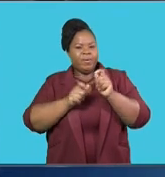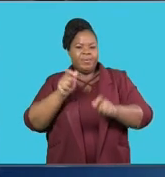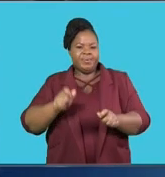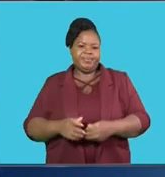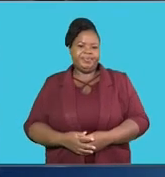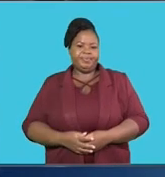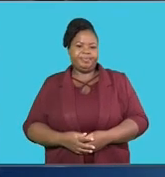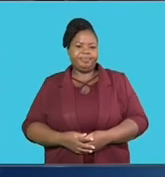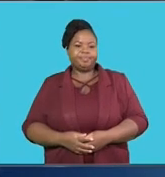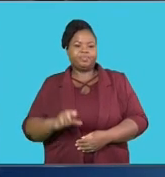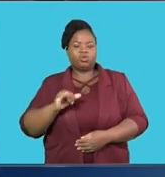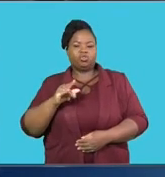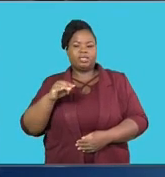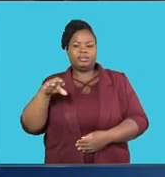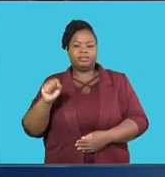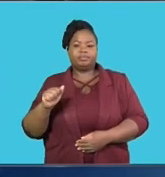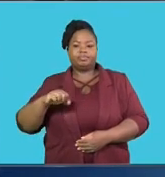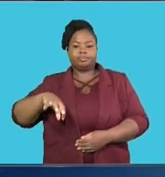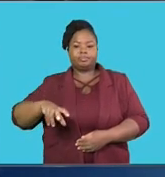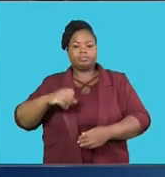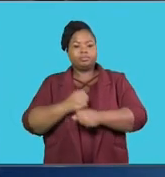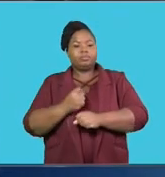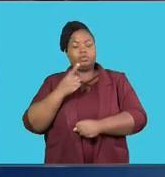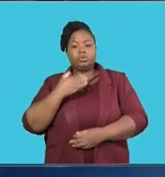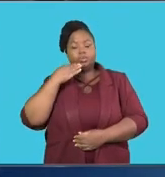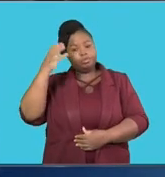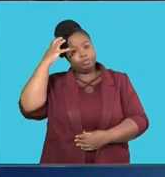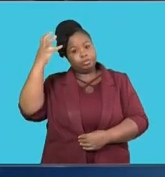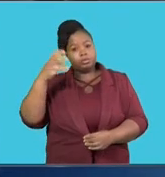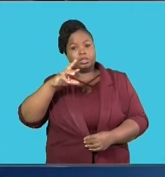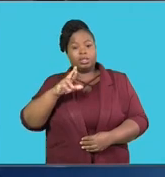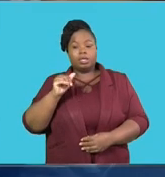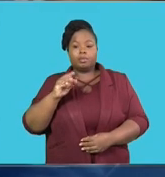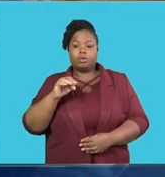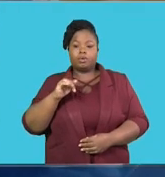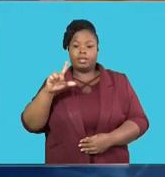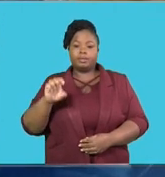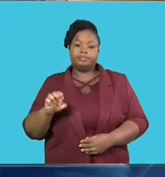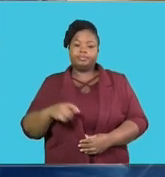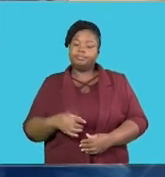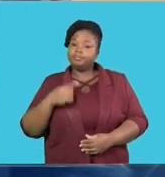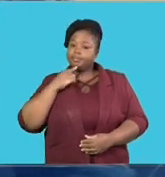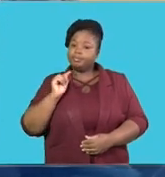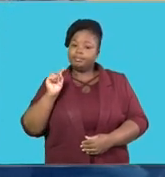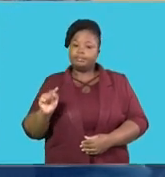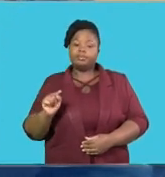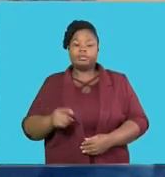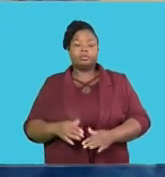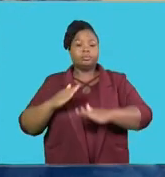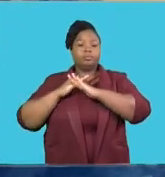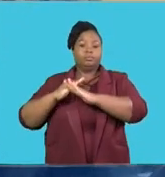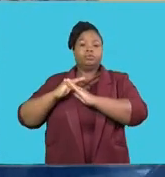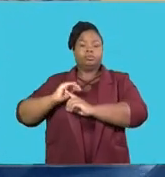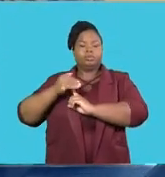Modula stulo wa Contralesa provinceng ya Gauteng e leng Kgosi Ramagwale Sefola o boletse ga thibelo ya lefu la kwatsi